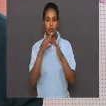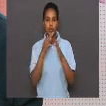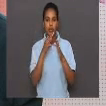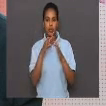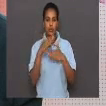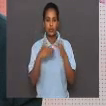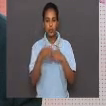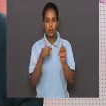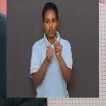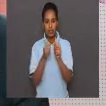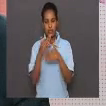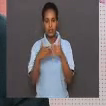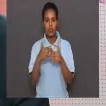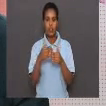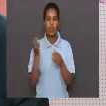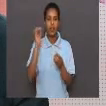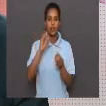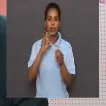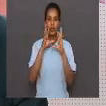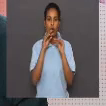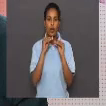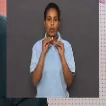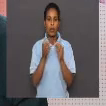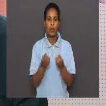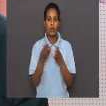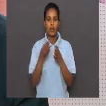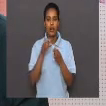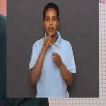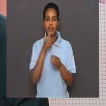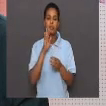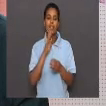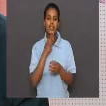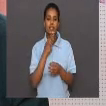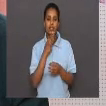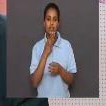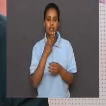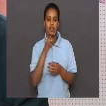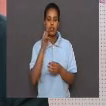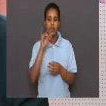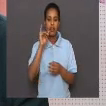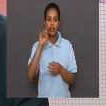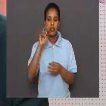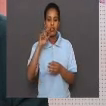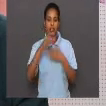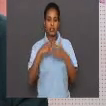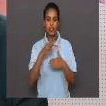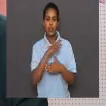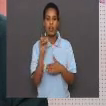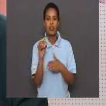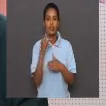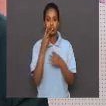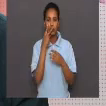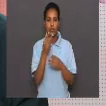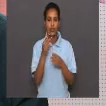and processes, and we will talk about acid-base titrations and